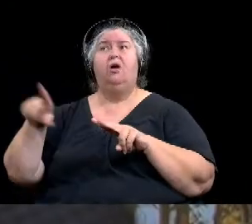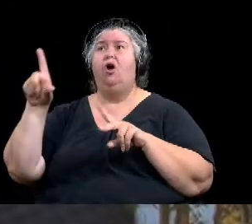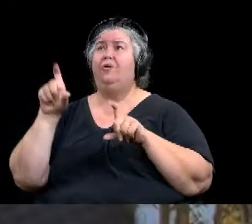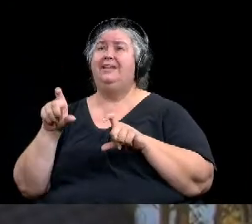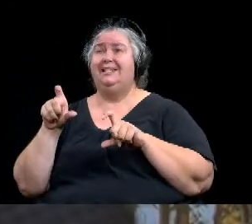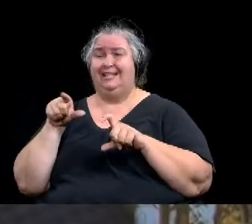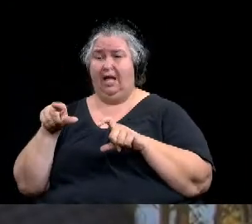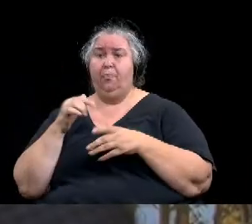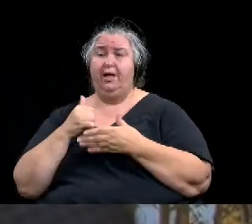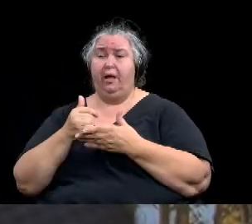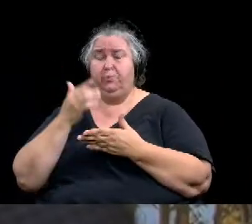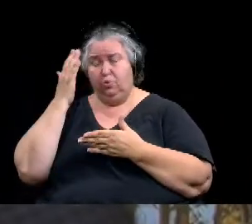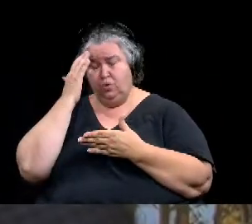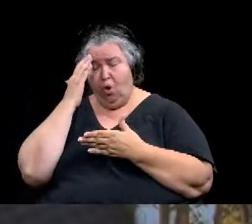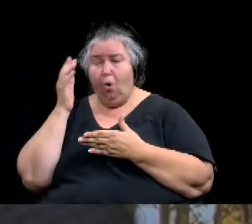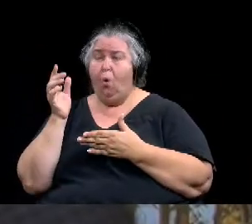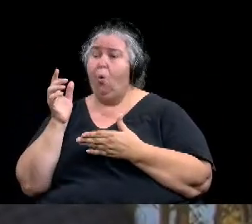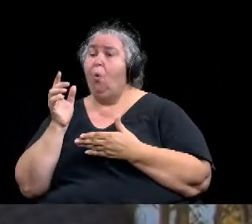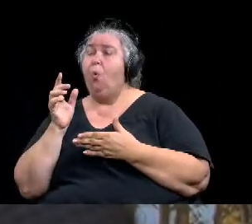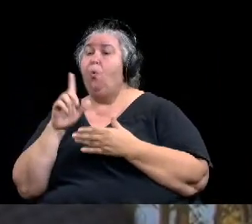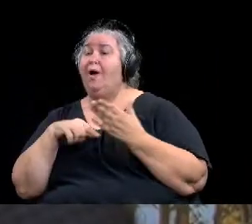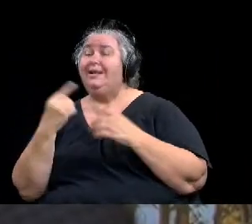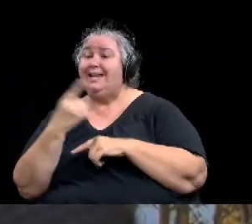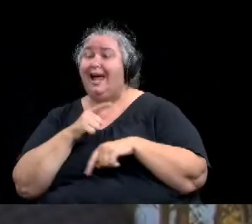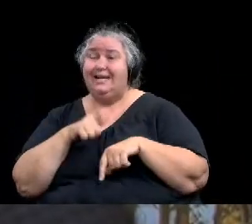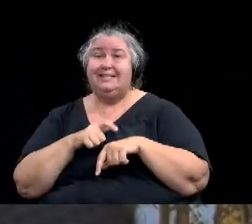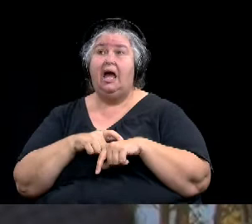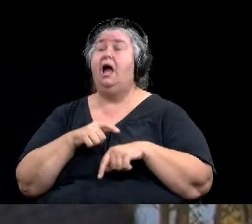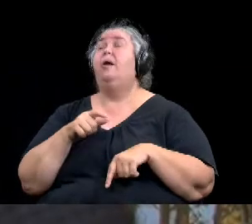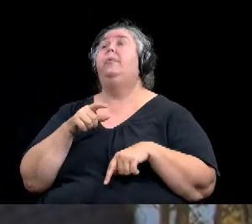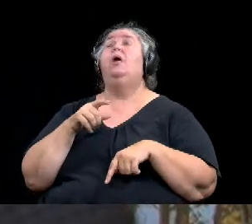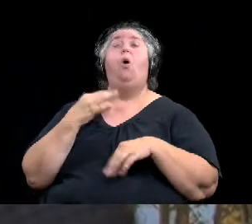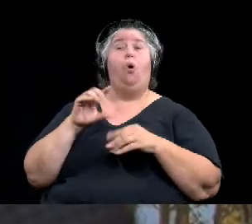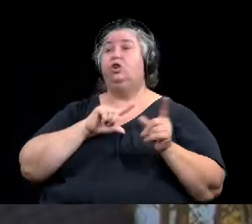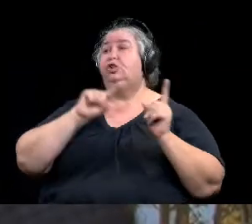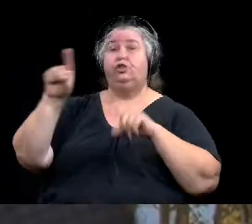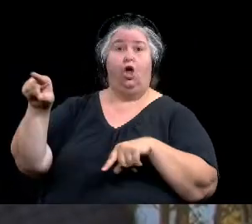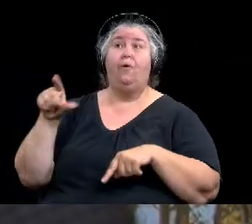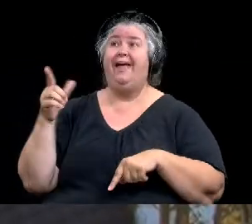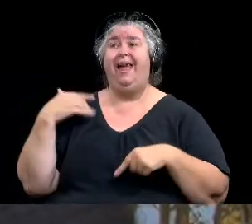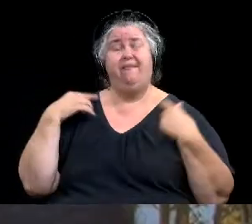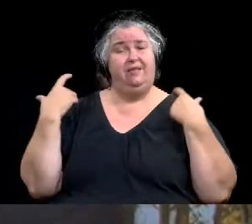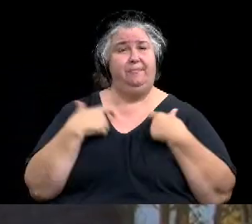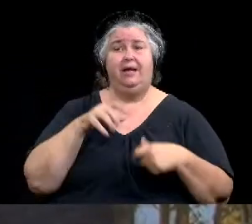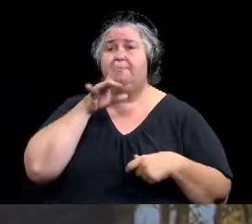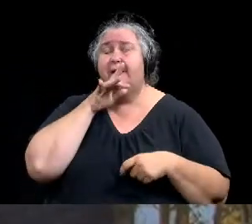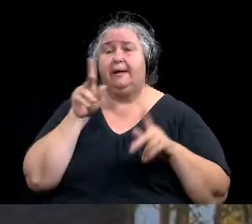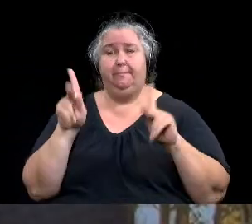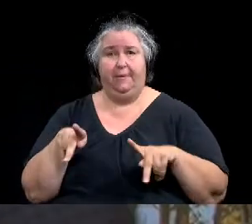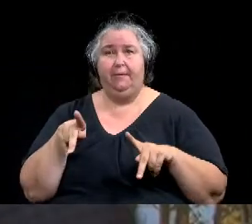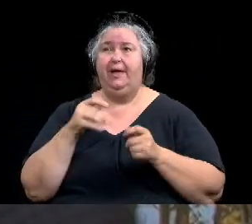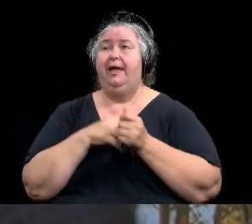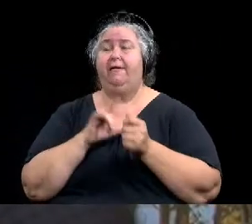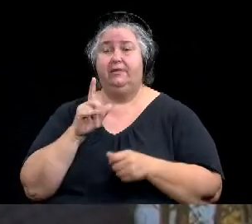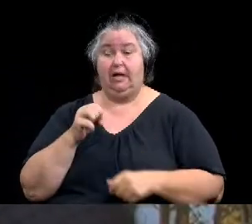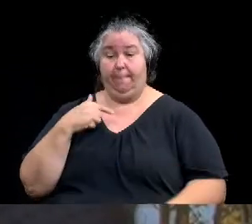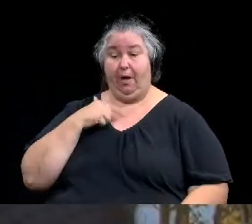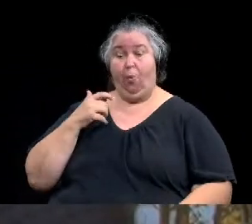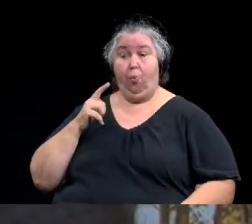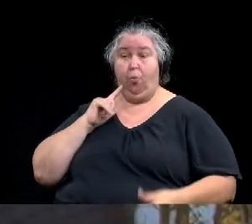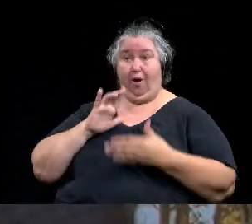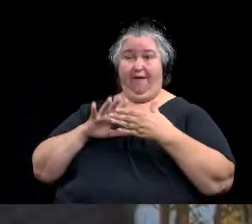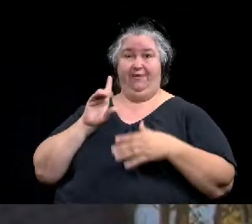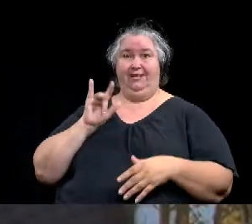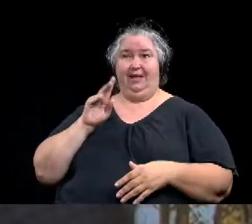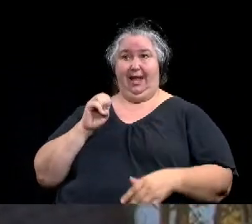They will help you register there. And we have Spanish-speaking personnel at every site. My wife, Diane, and I went yesterday to the